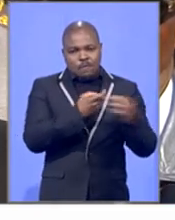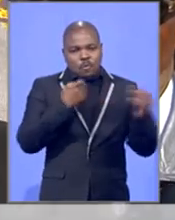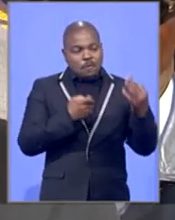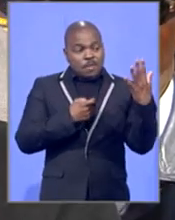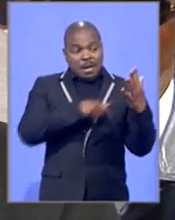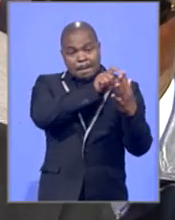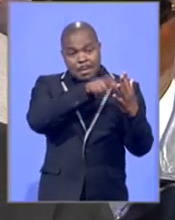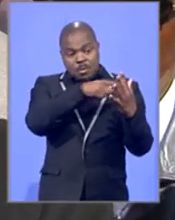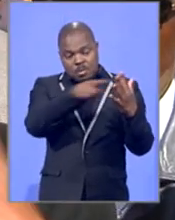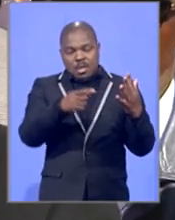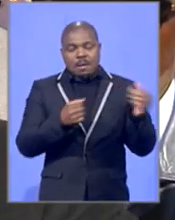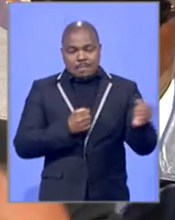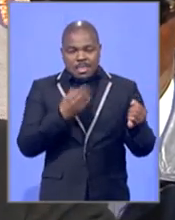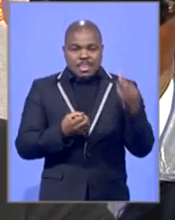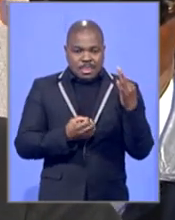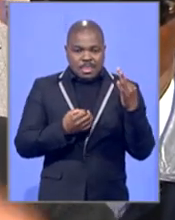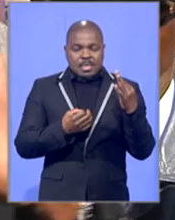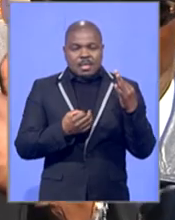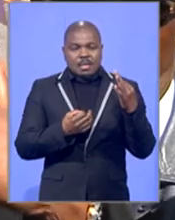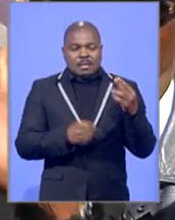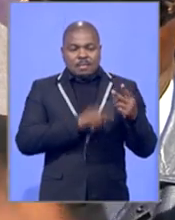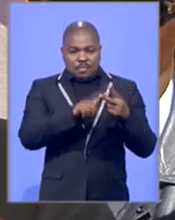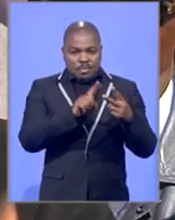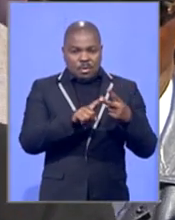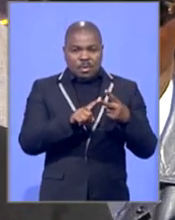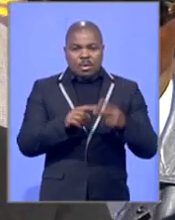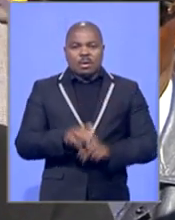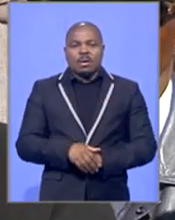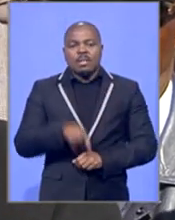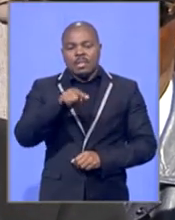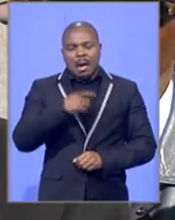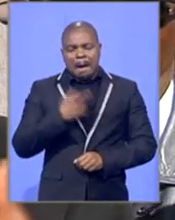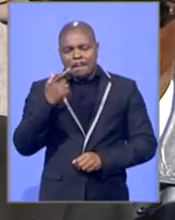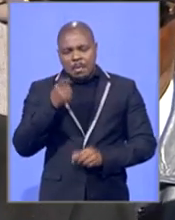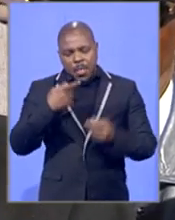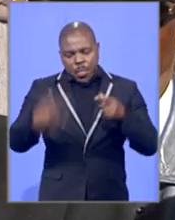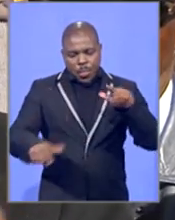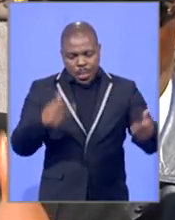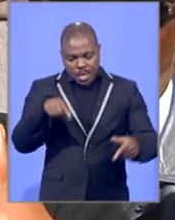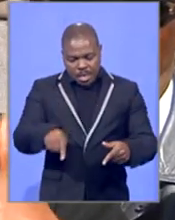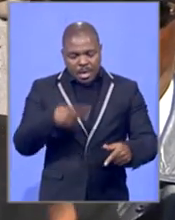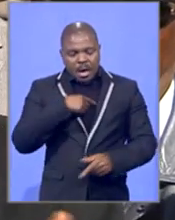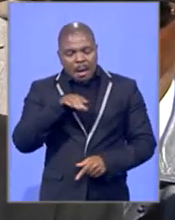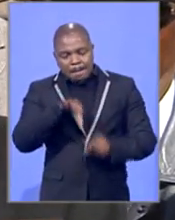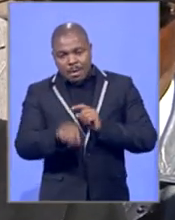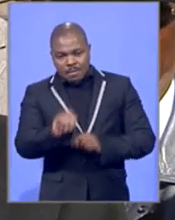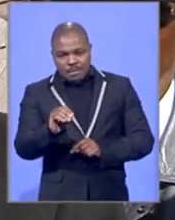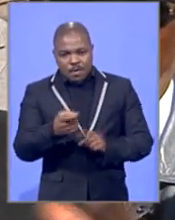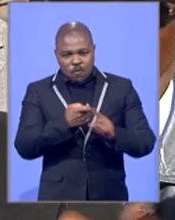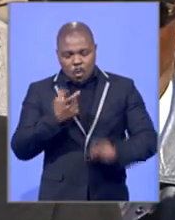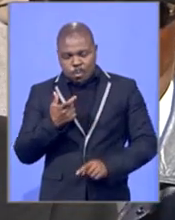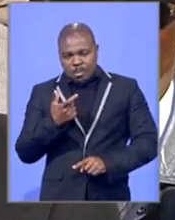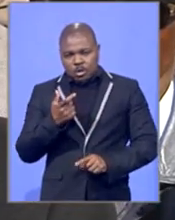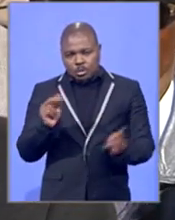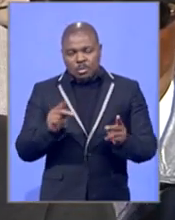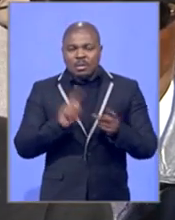that were identified there. But also there were cartridges of pistols, of small guns.